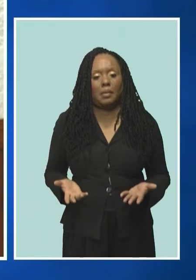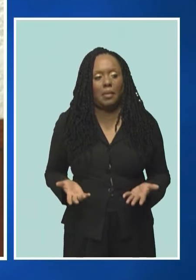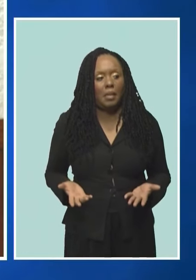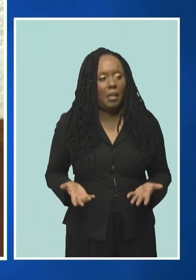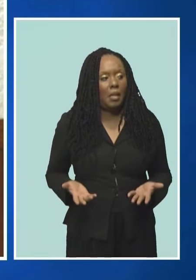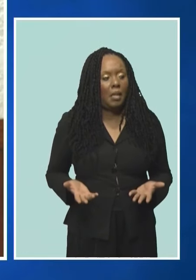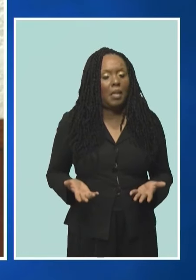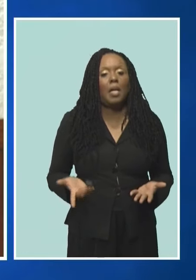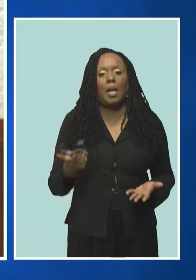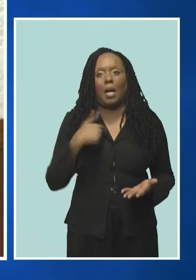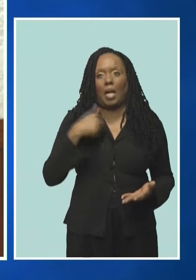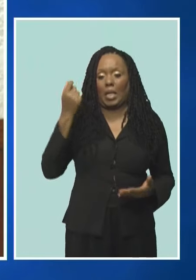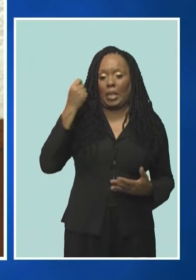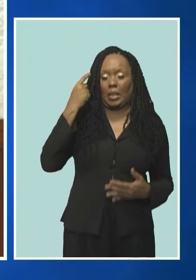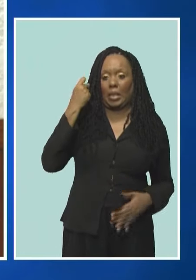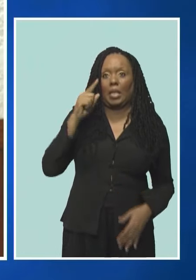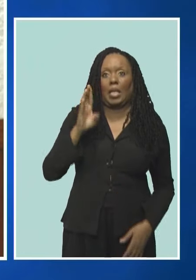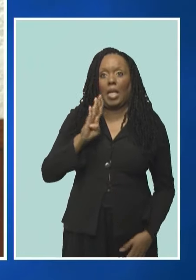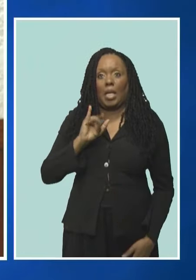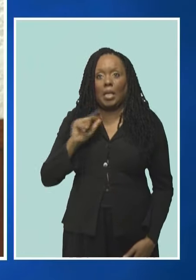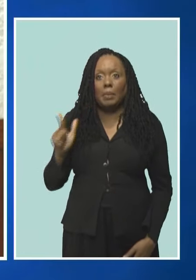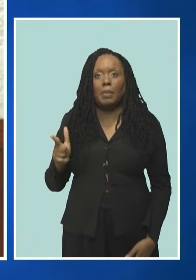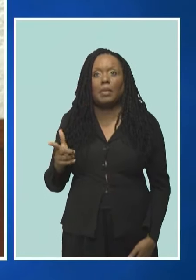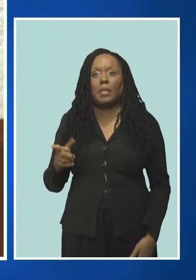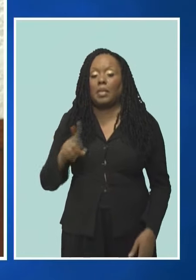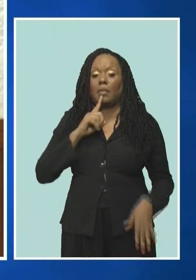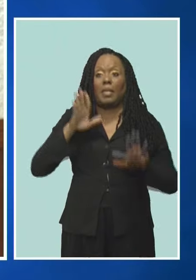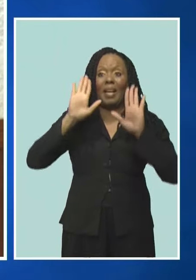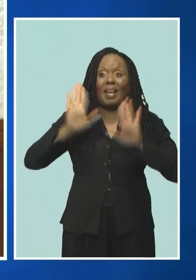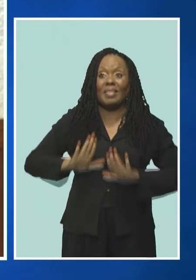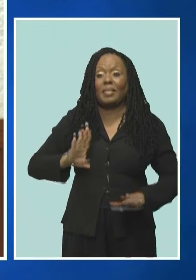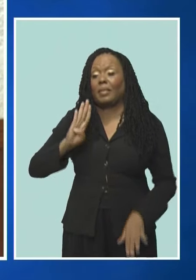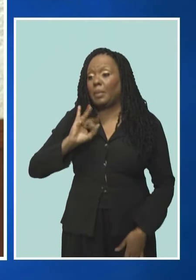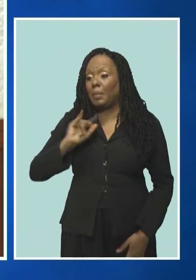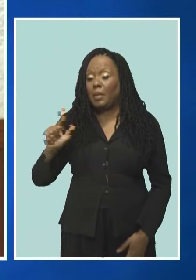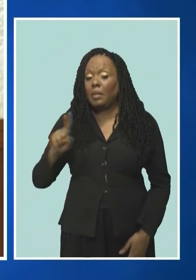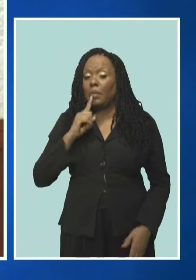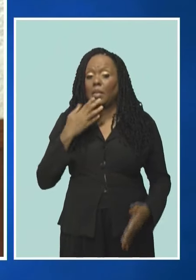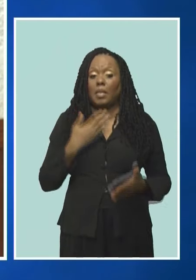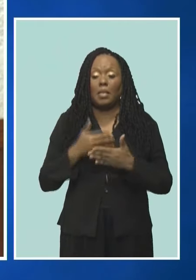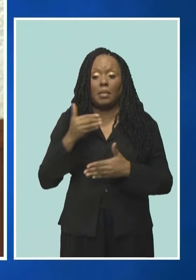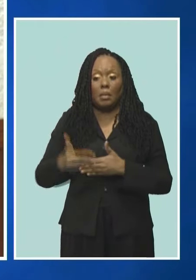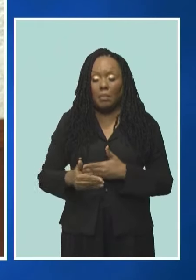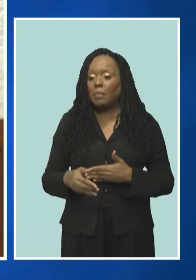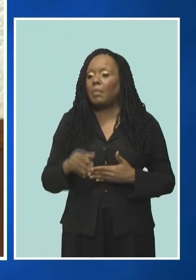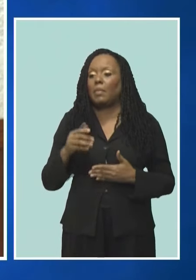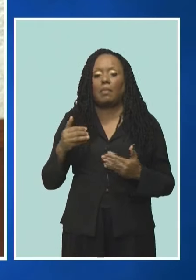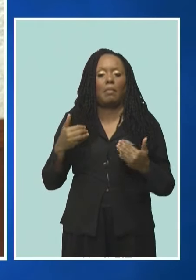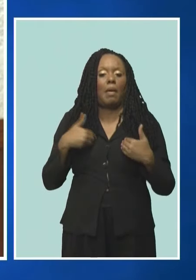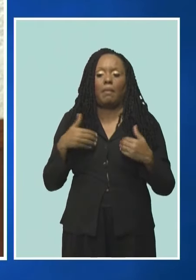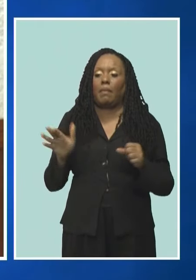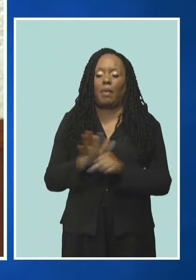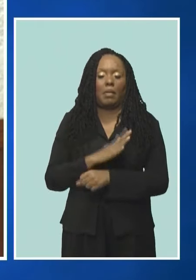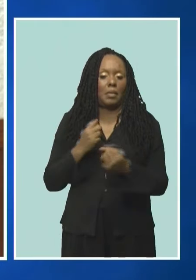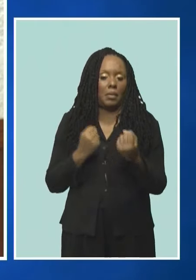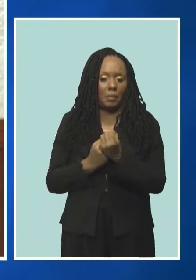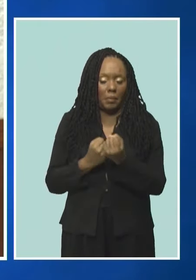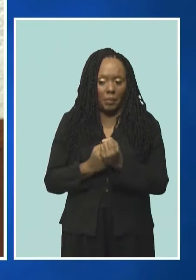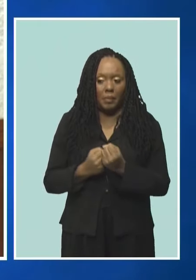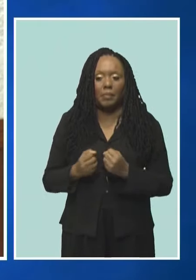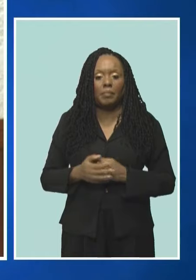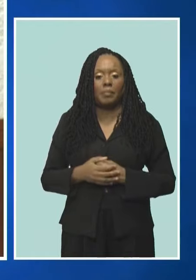I understand from the people I consulted with is an excellent bill and is a good step forward, and it has my full and complete support. I simply ask